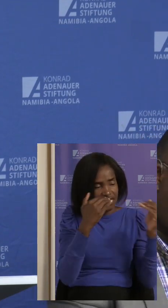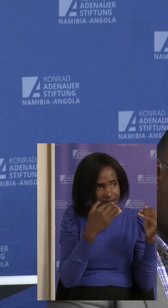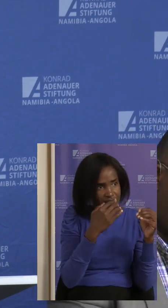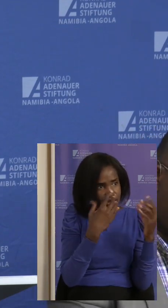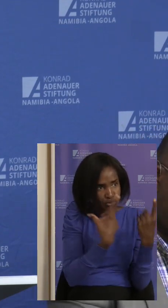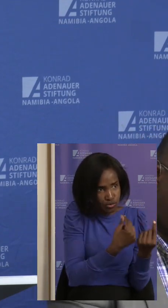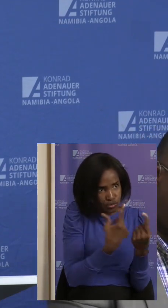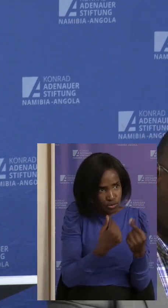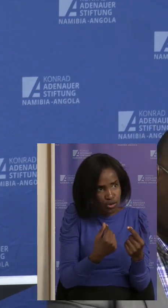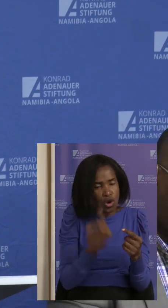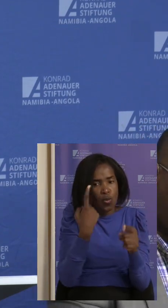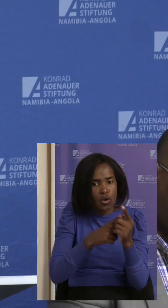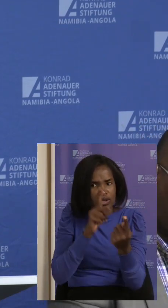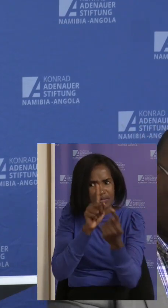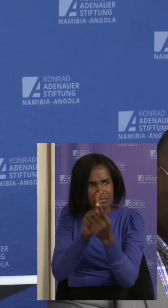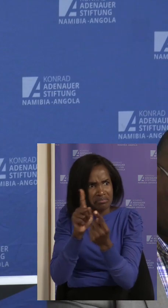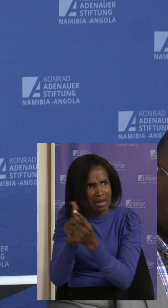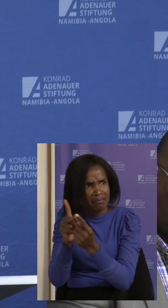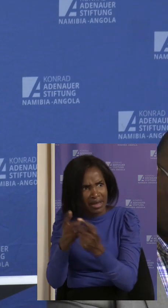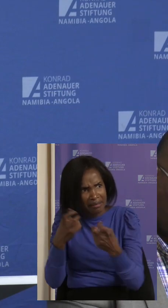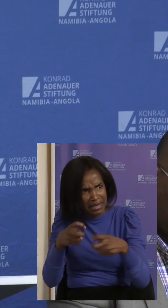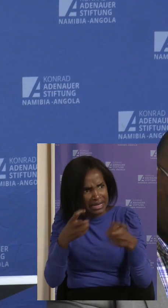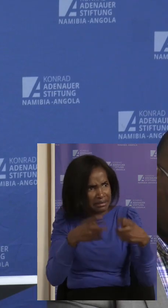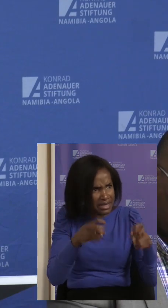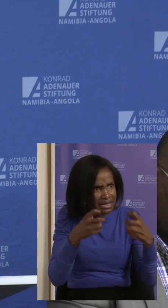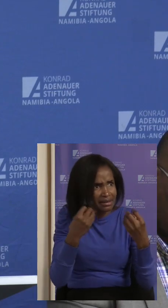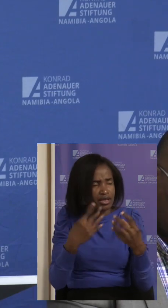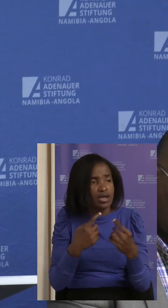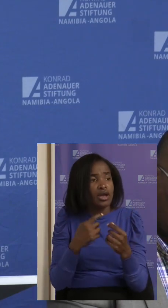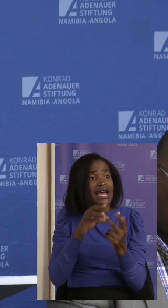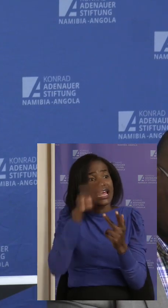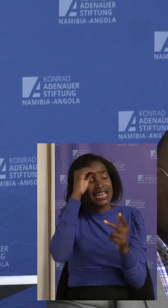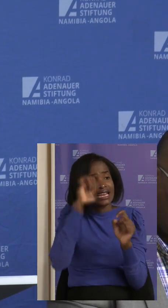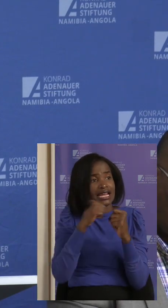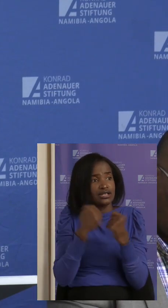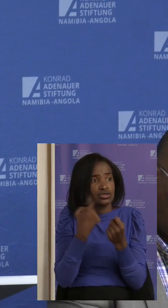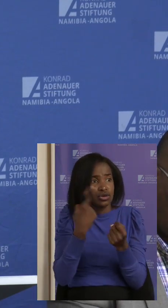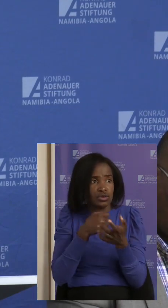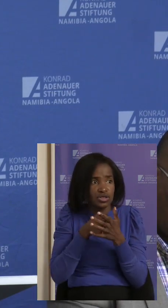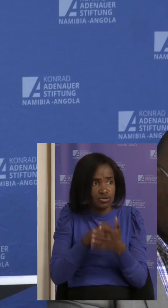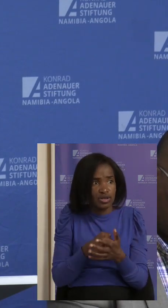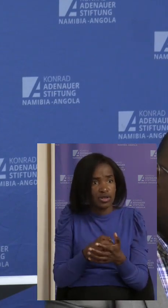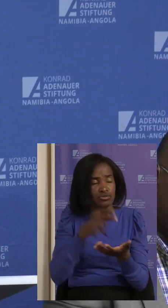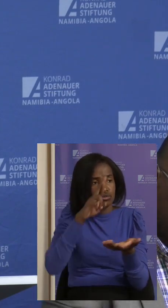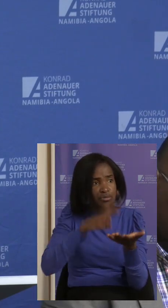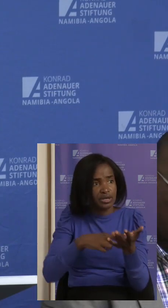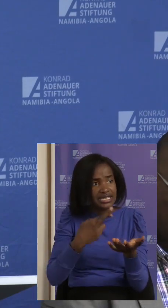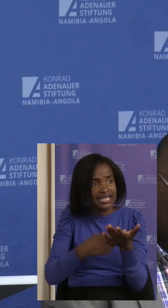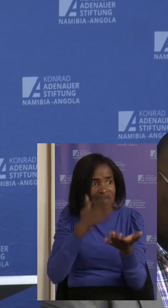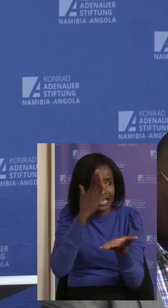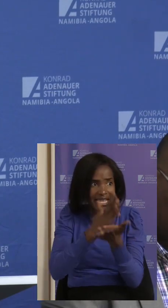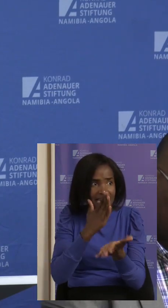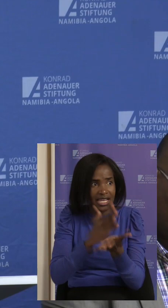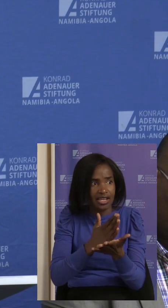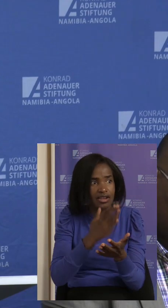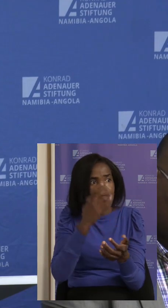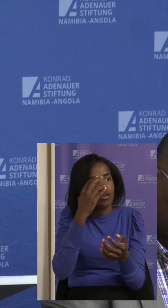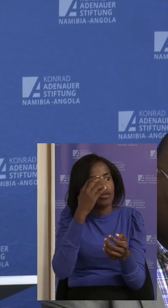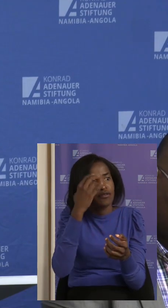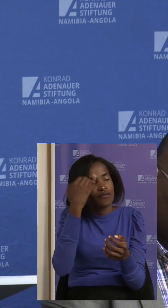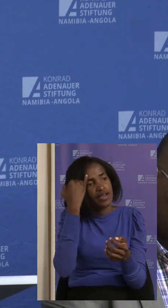lot of consultations, and I think from our side we try our level best to represent the actual and real views and reflections of